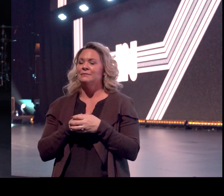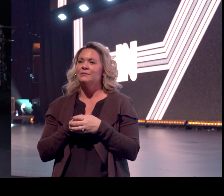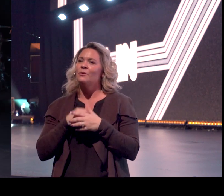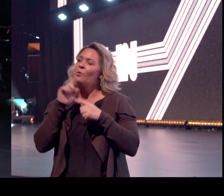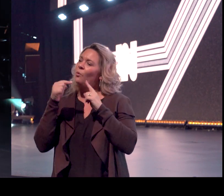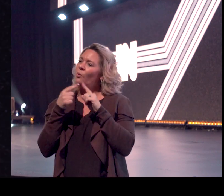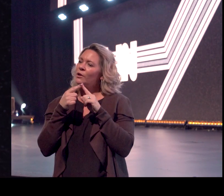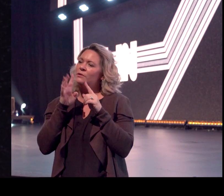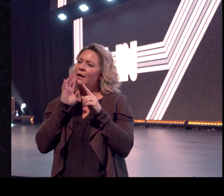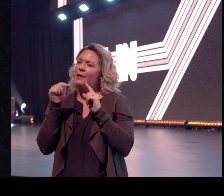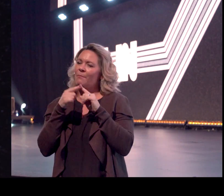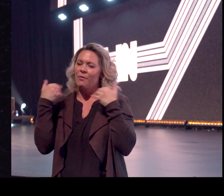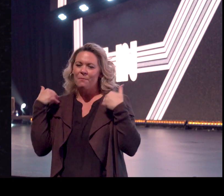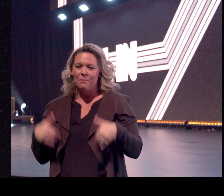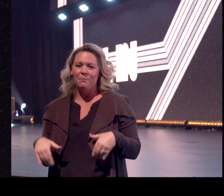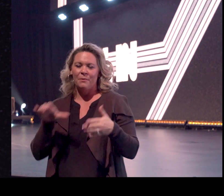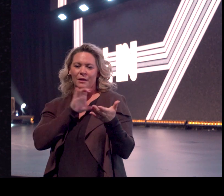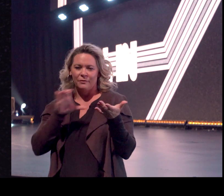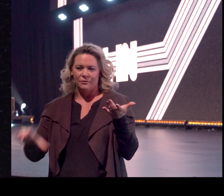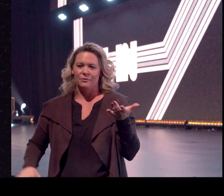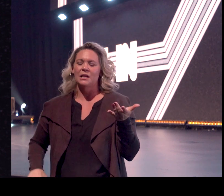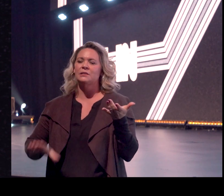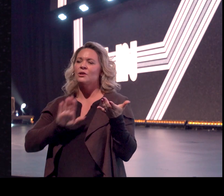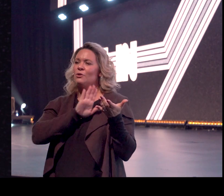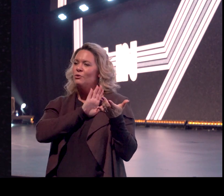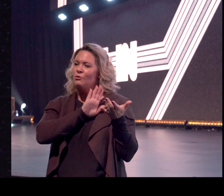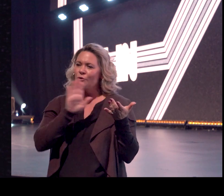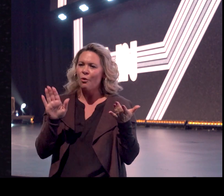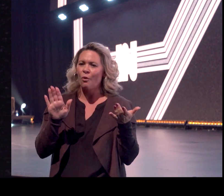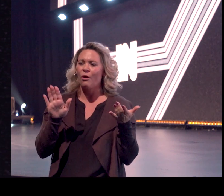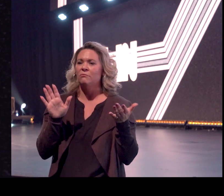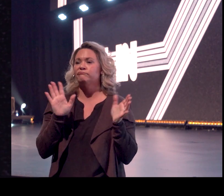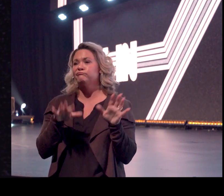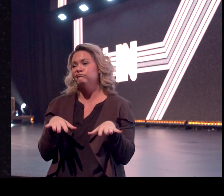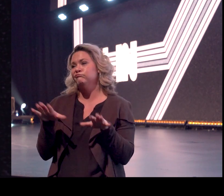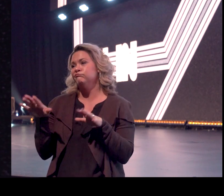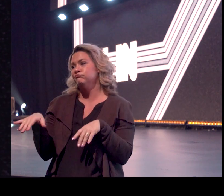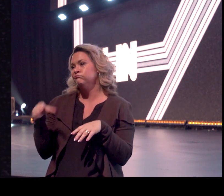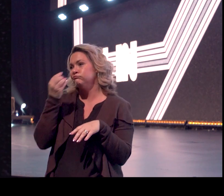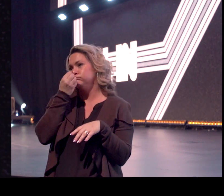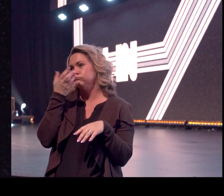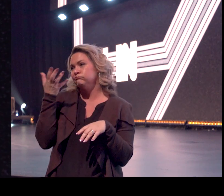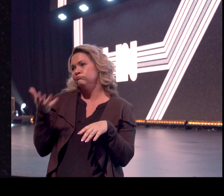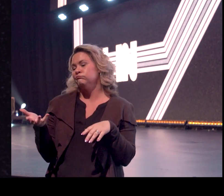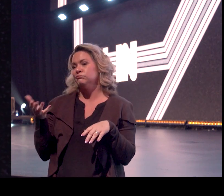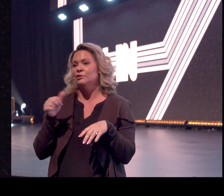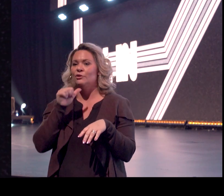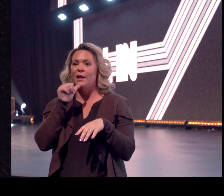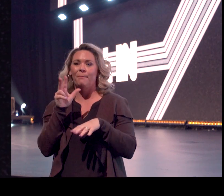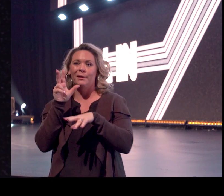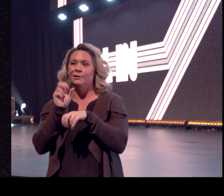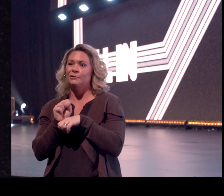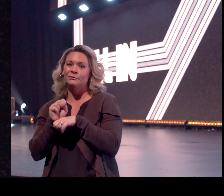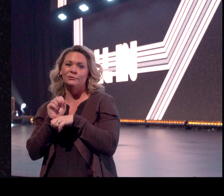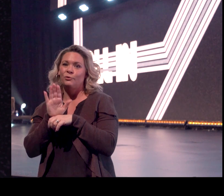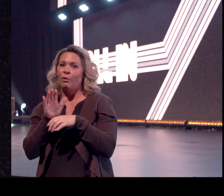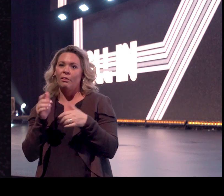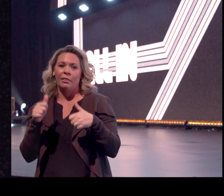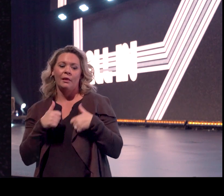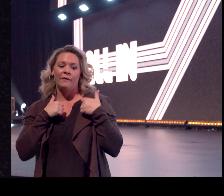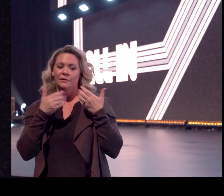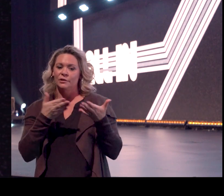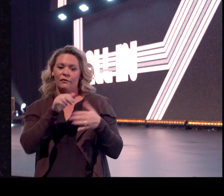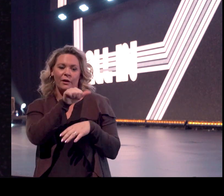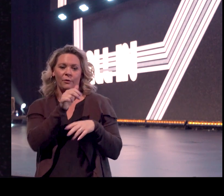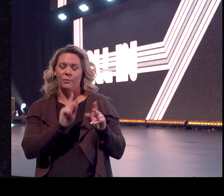to wake you up, because when it comes to the body of Christ, you're apathetic. You're not being